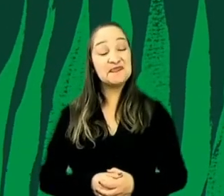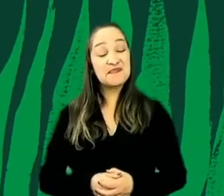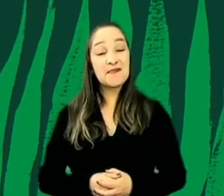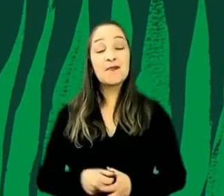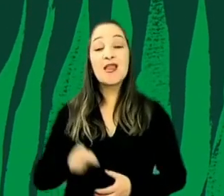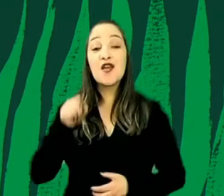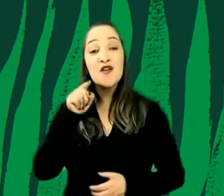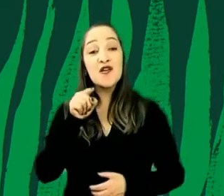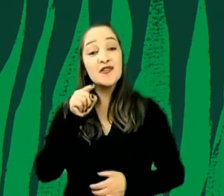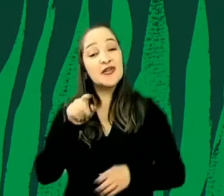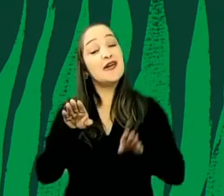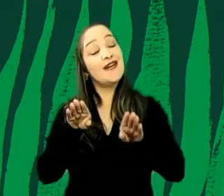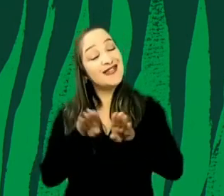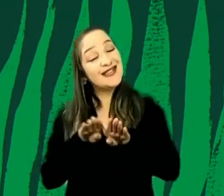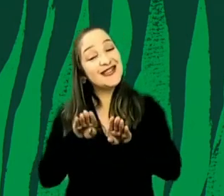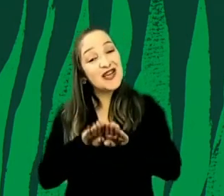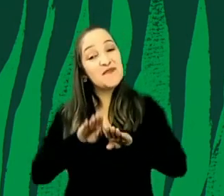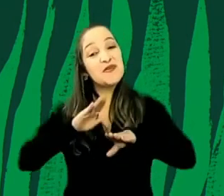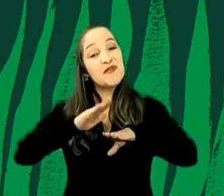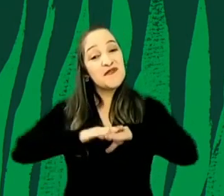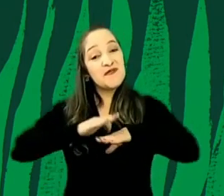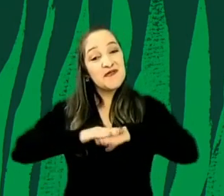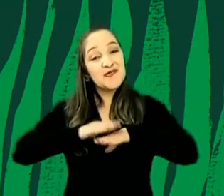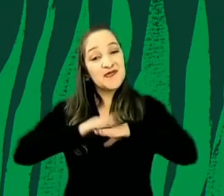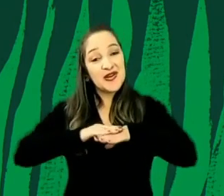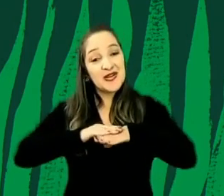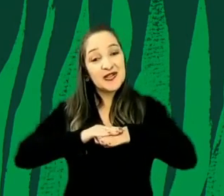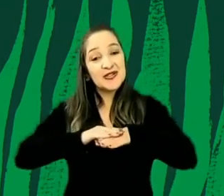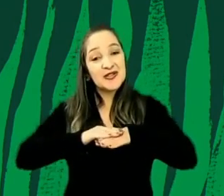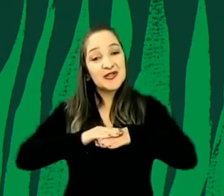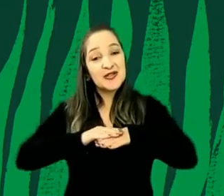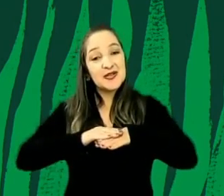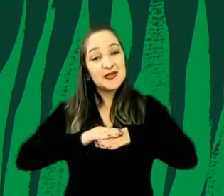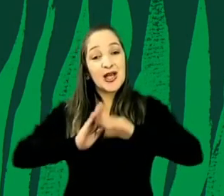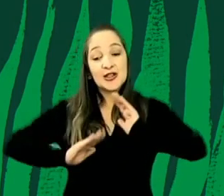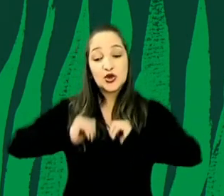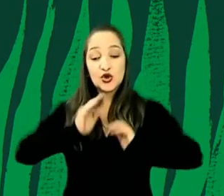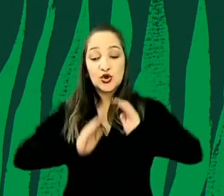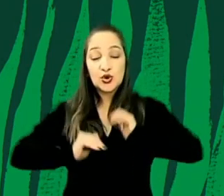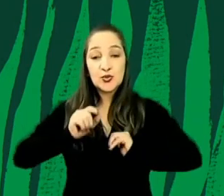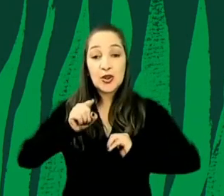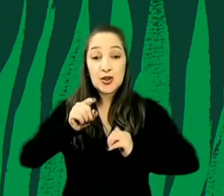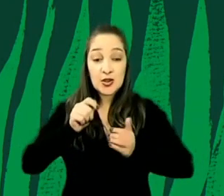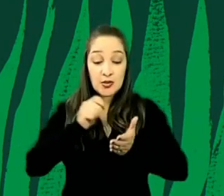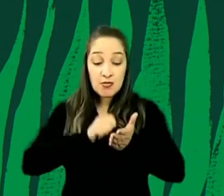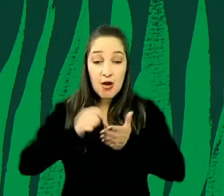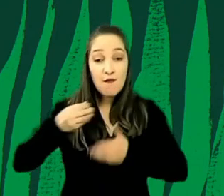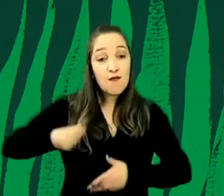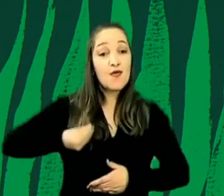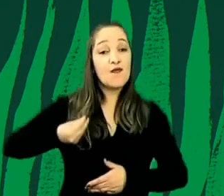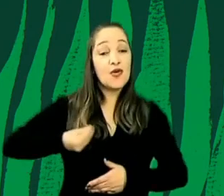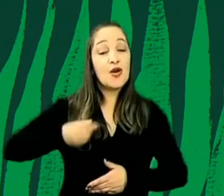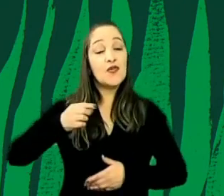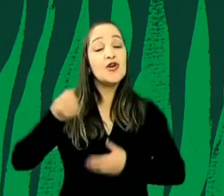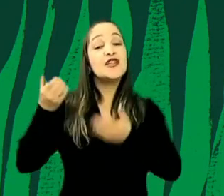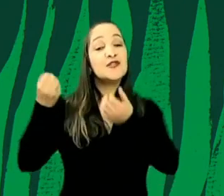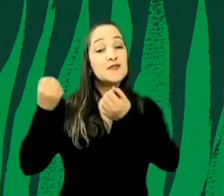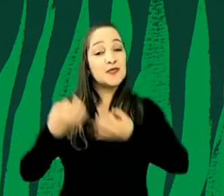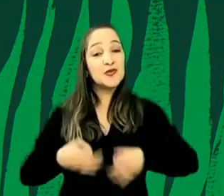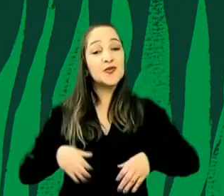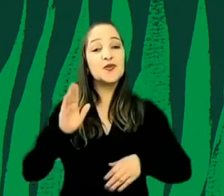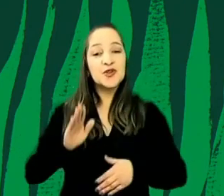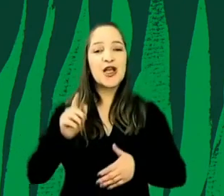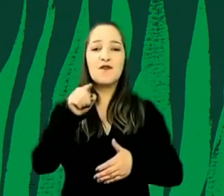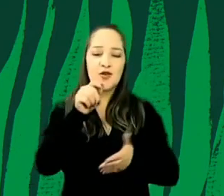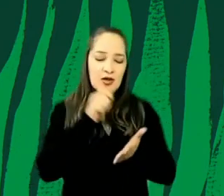Conceição, for you, you also do this exercise based on what you writing experience in one word.